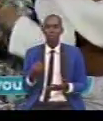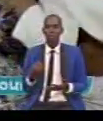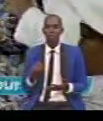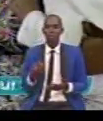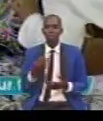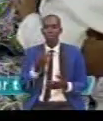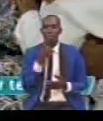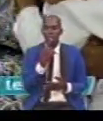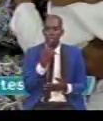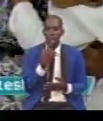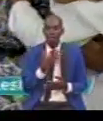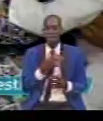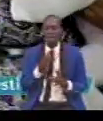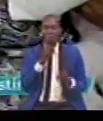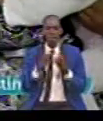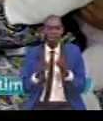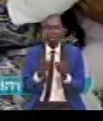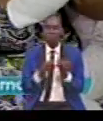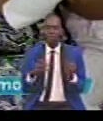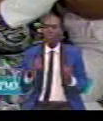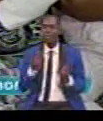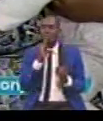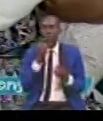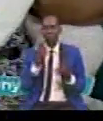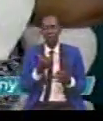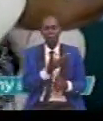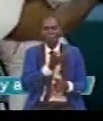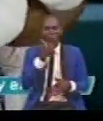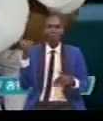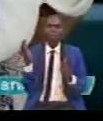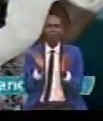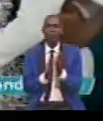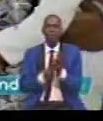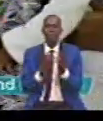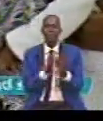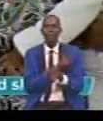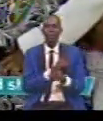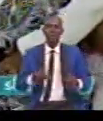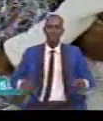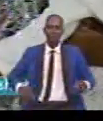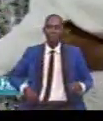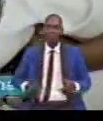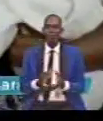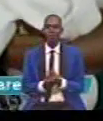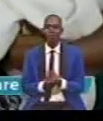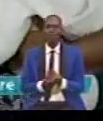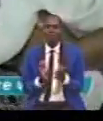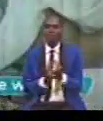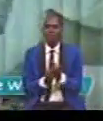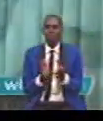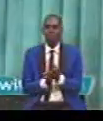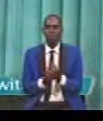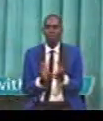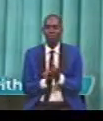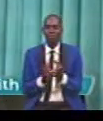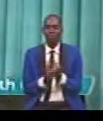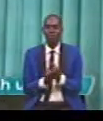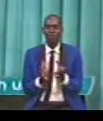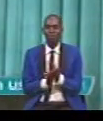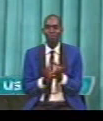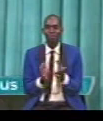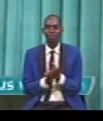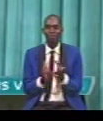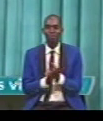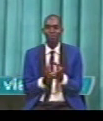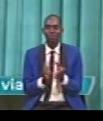talking, everything is really gone back to normal. Praise the Lord. Jam your hands together for the Lord.